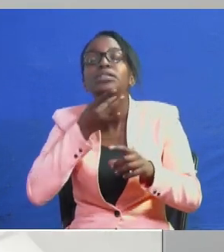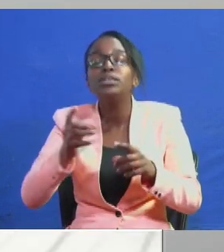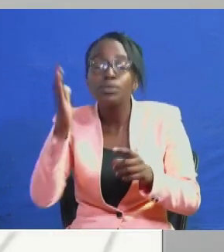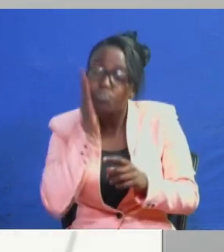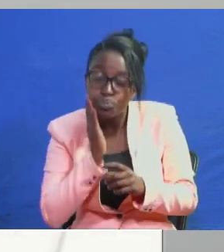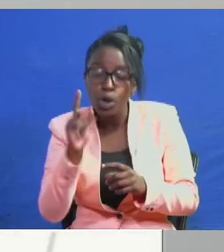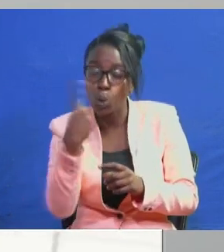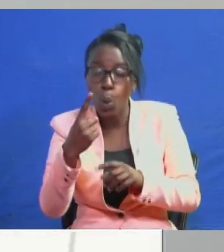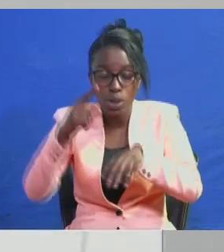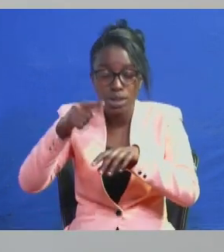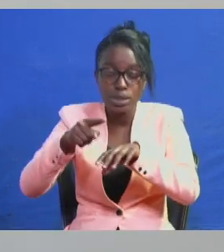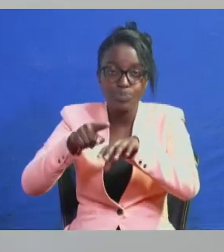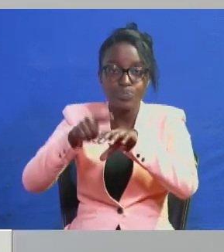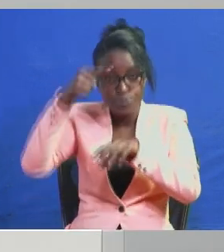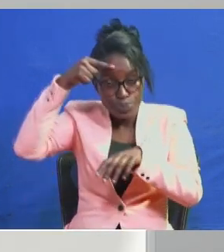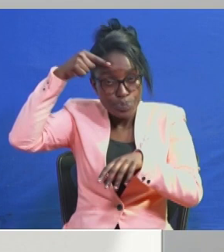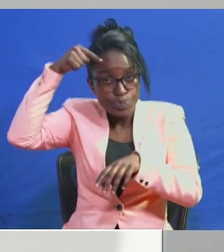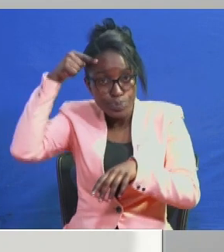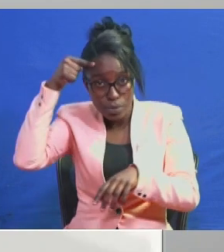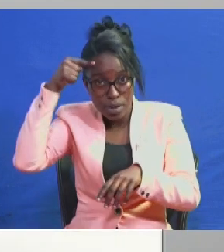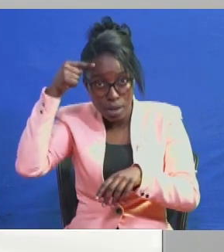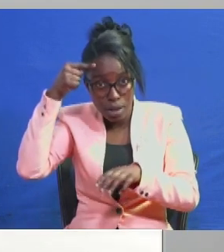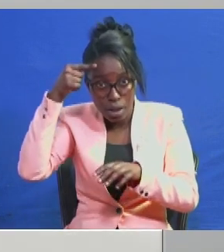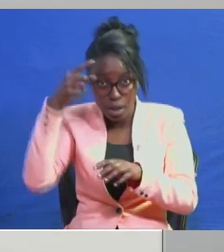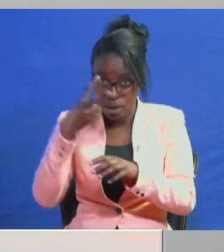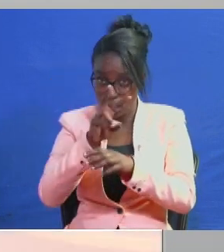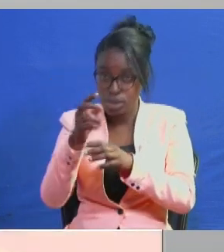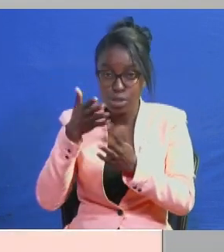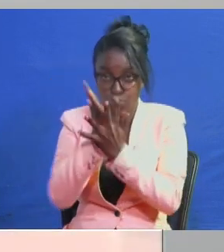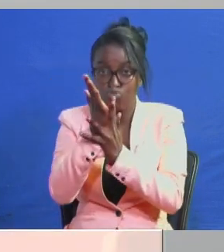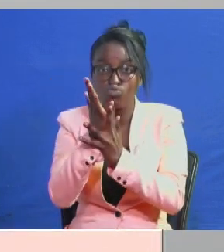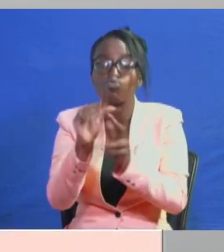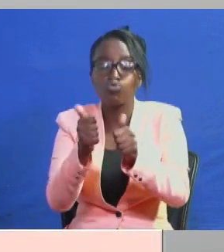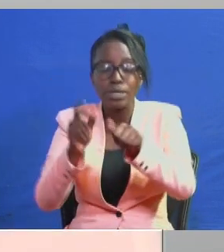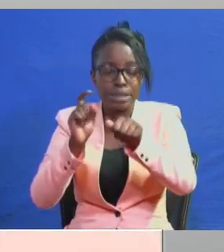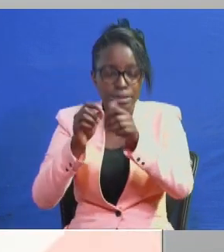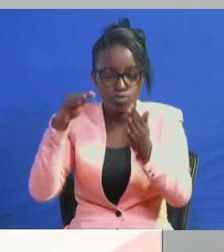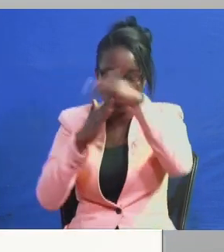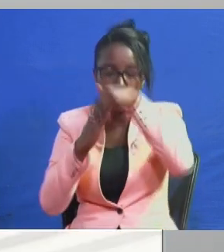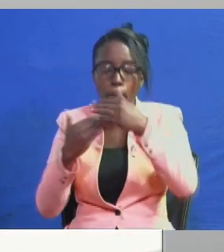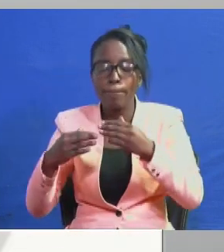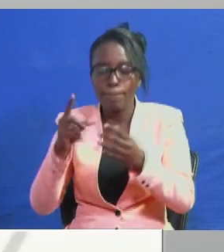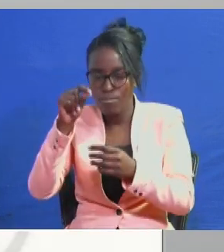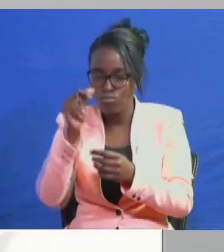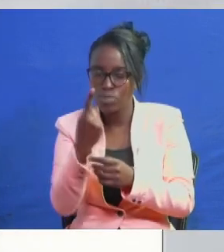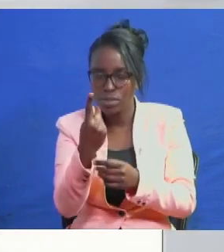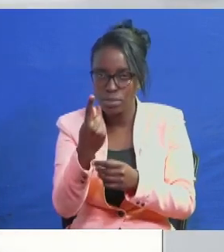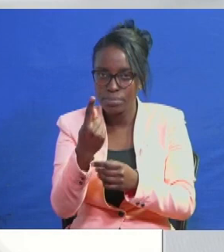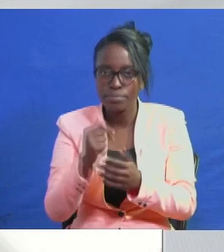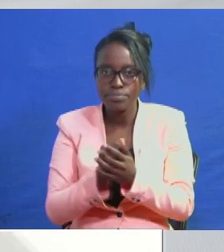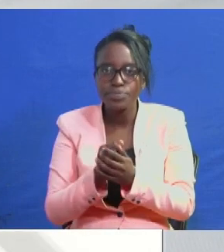scalp, you can see there is some thinning at the top area. So we hardly go completely bald in